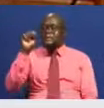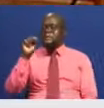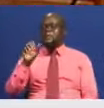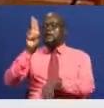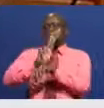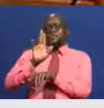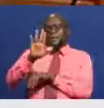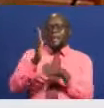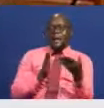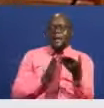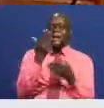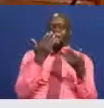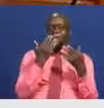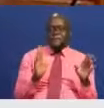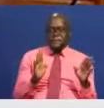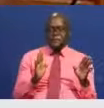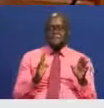exercising their right